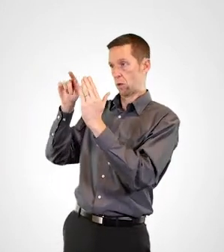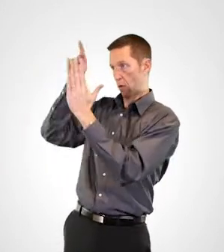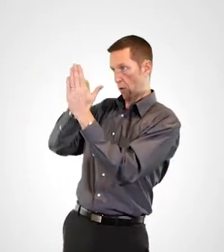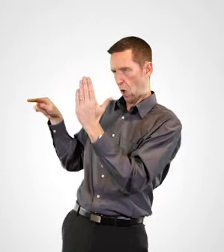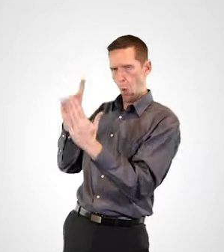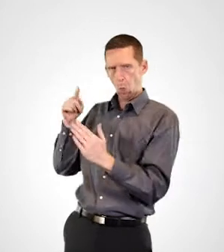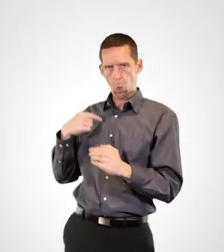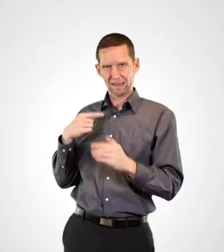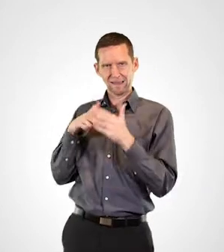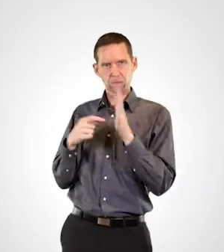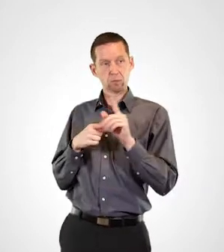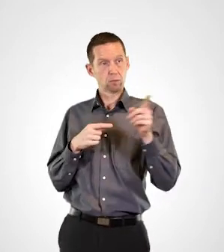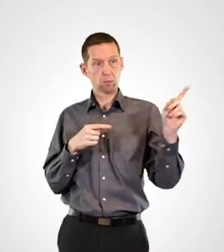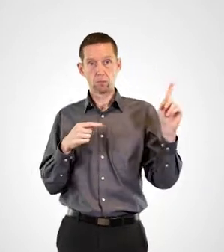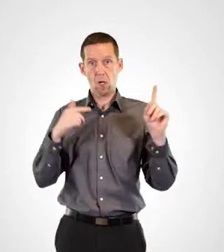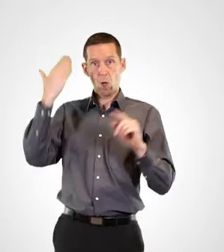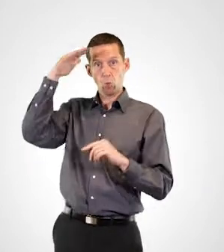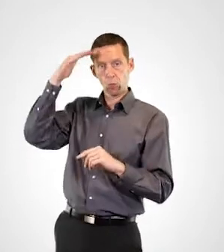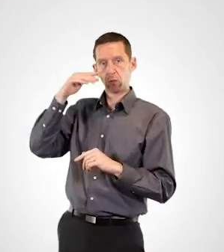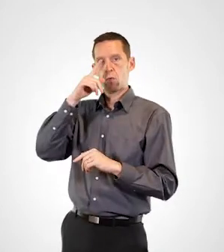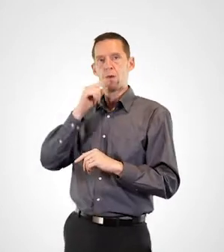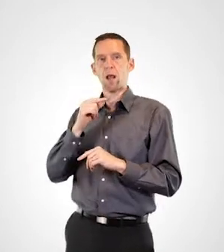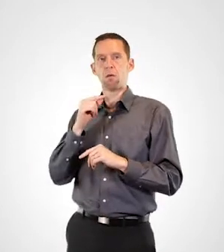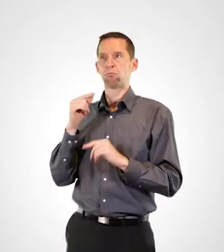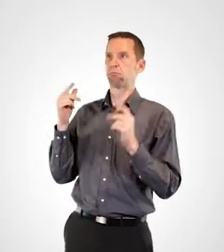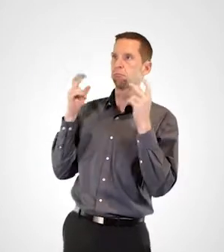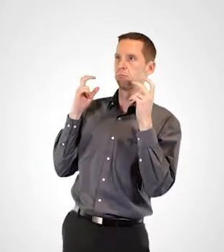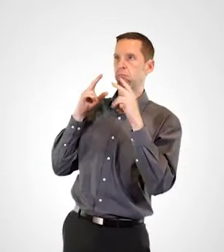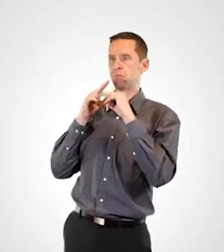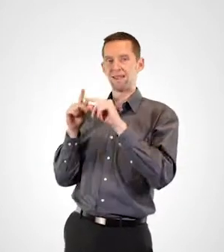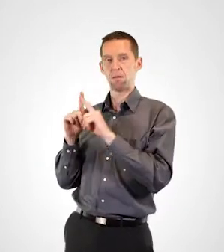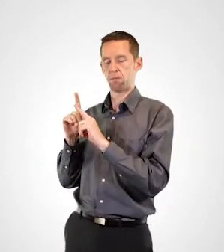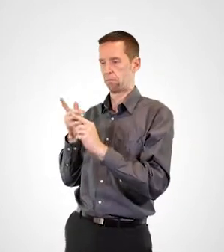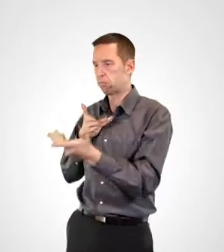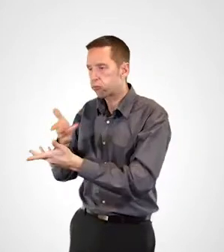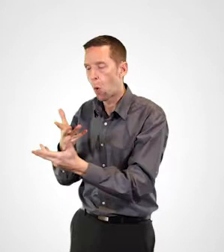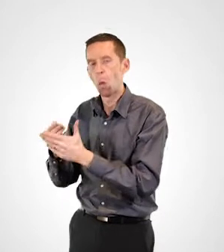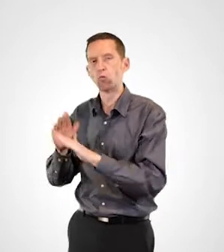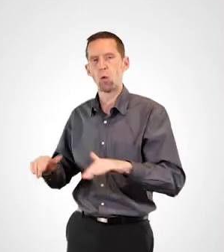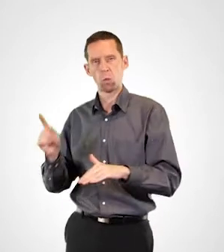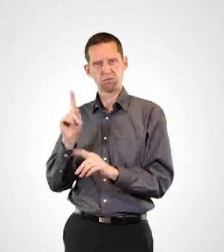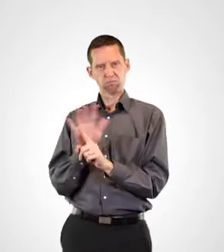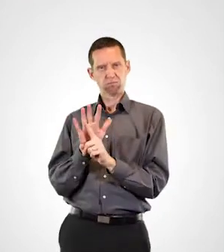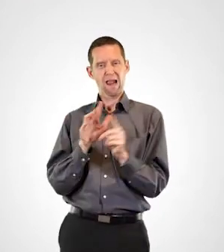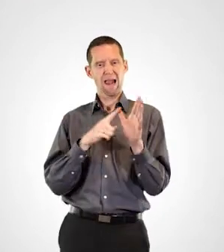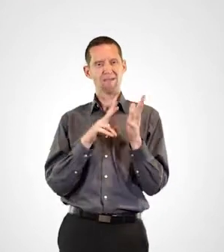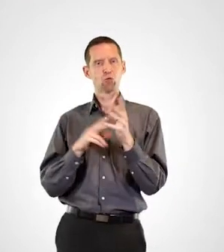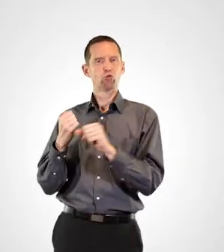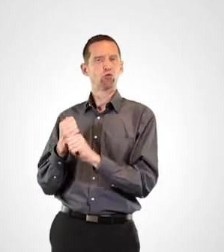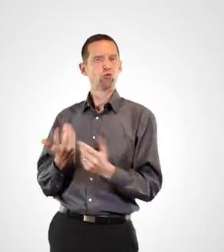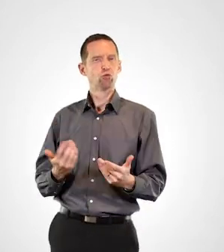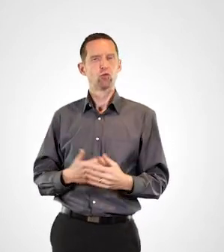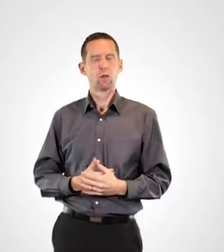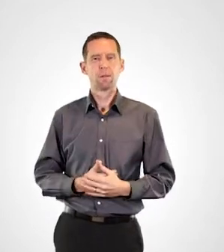expecting adults to produce in a day with their children? What's average at different